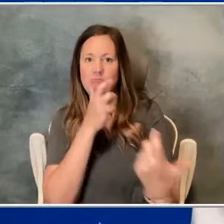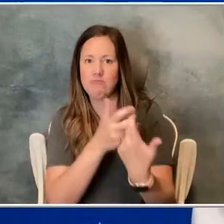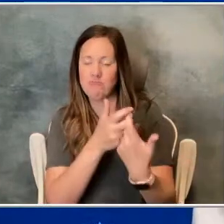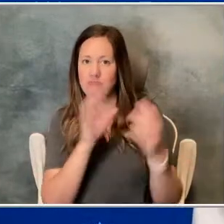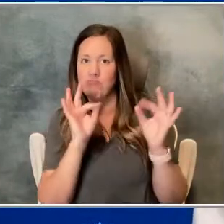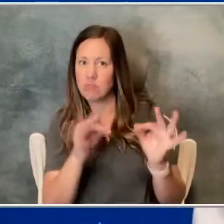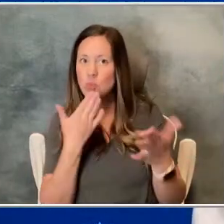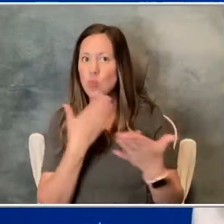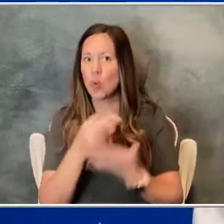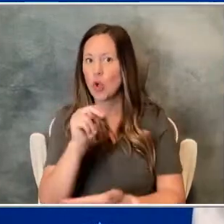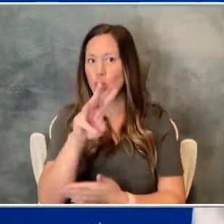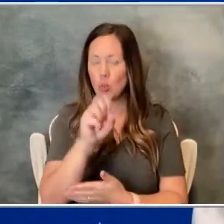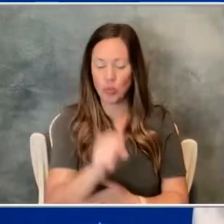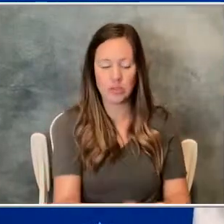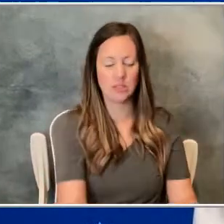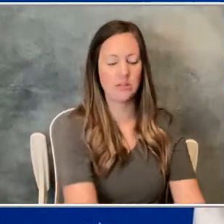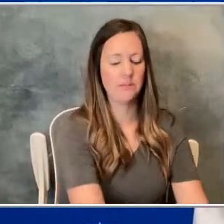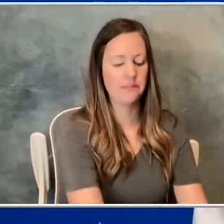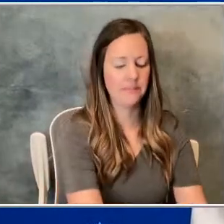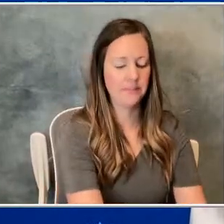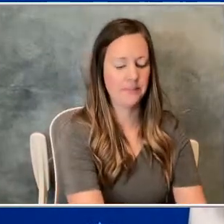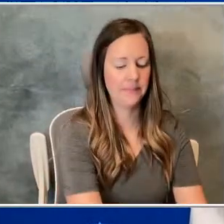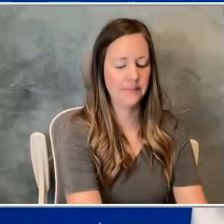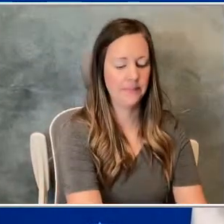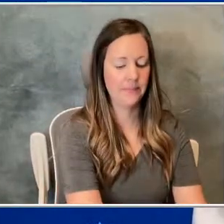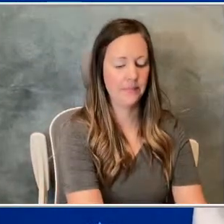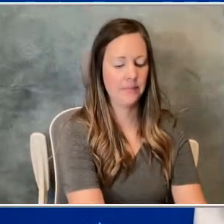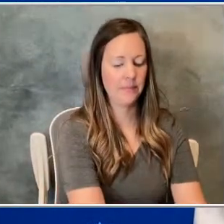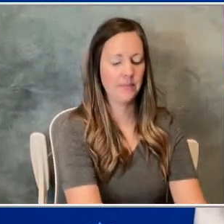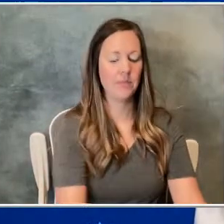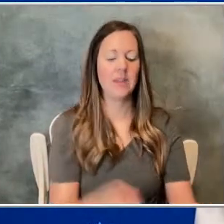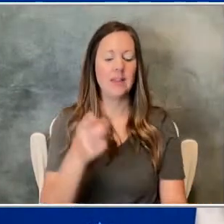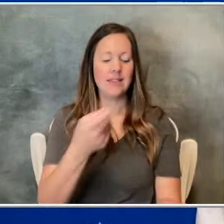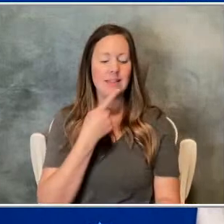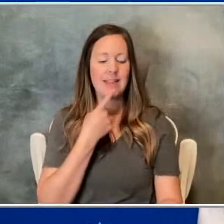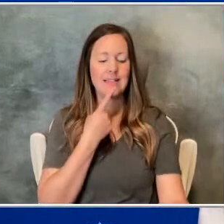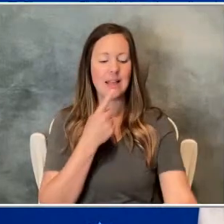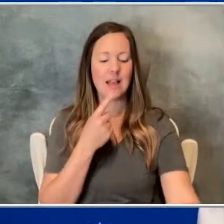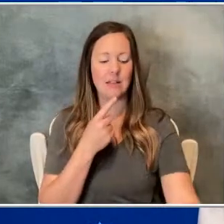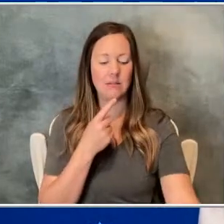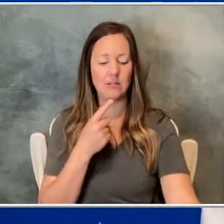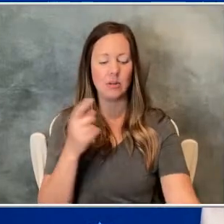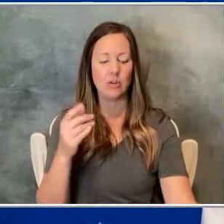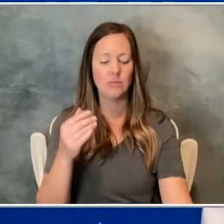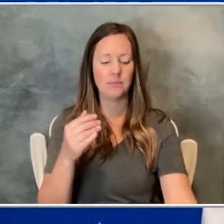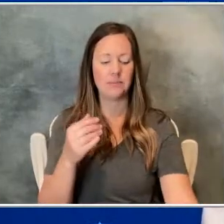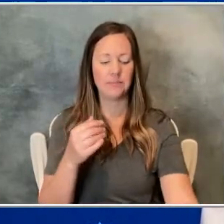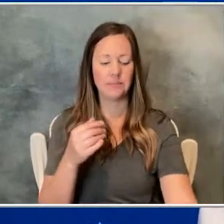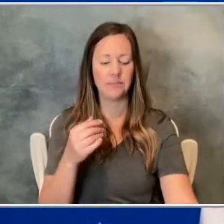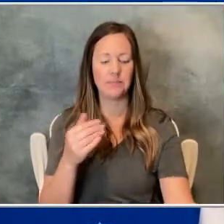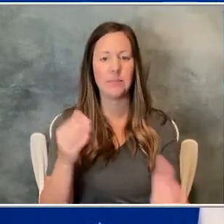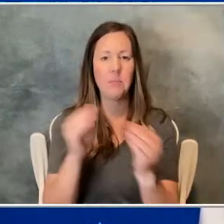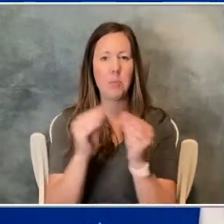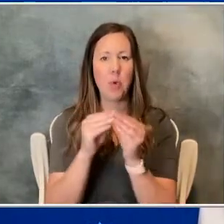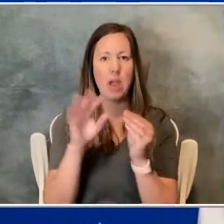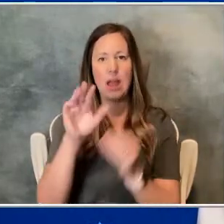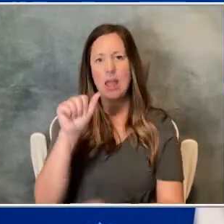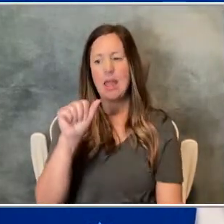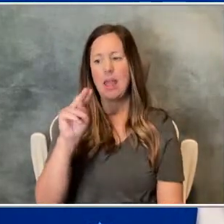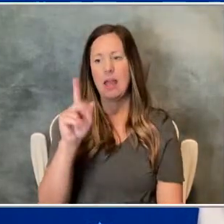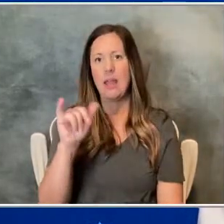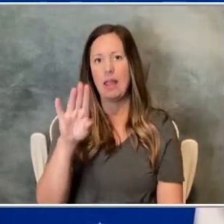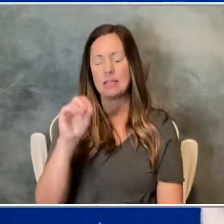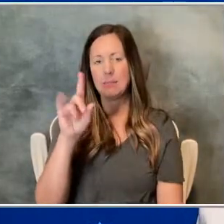there was an 8-fold higher neutralizing antibody response that was done with this new vaccine. Again, that is